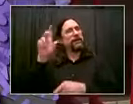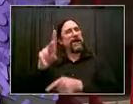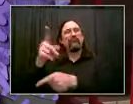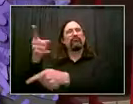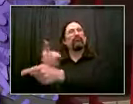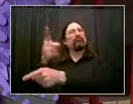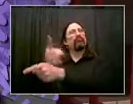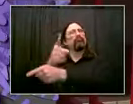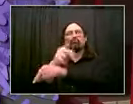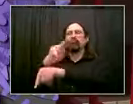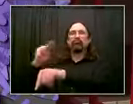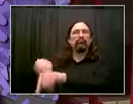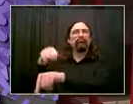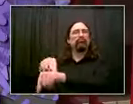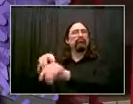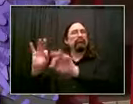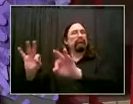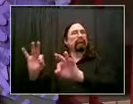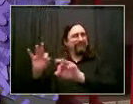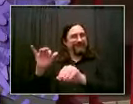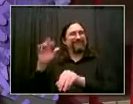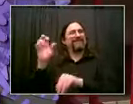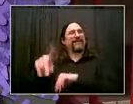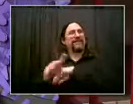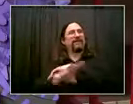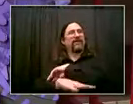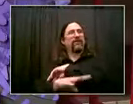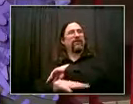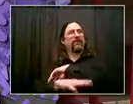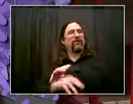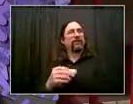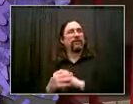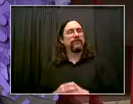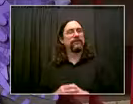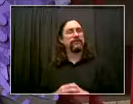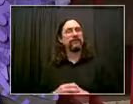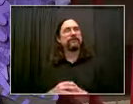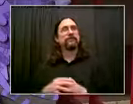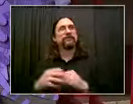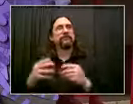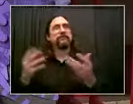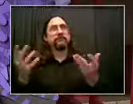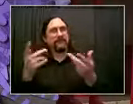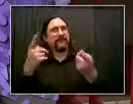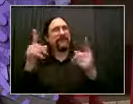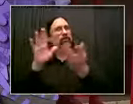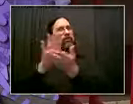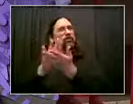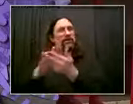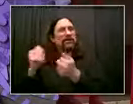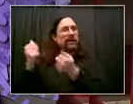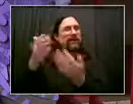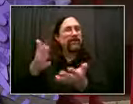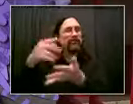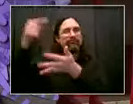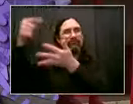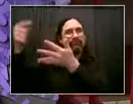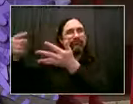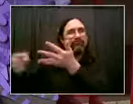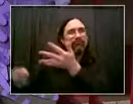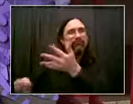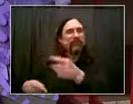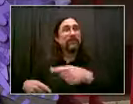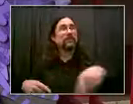to offer our children. And as the mayor said, on September 13th, 2021, New York City Public Schools